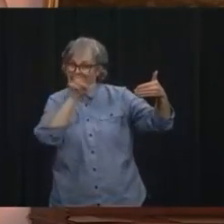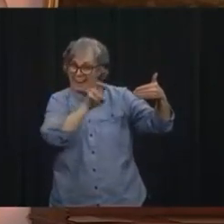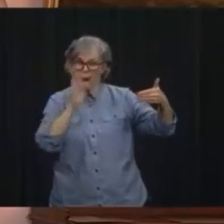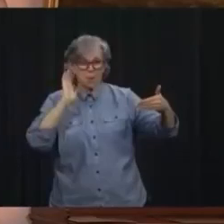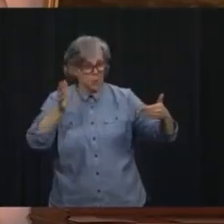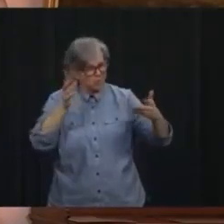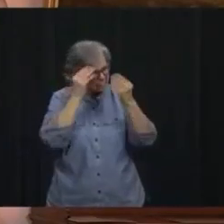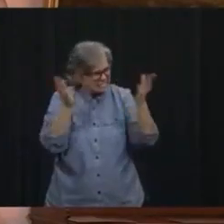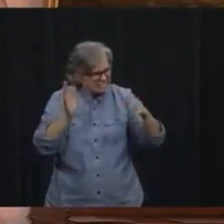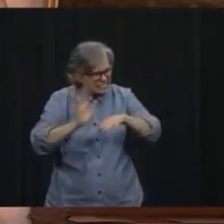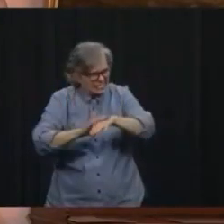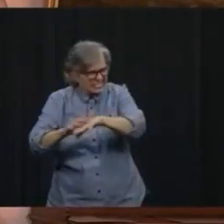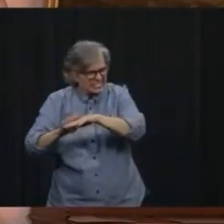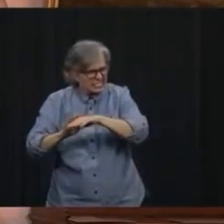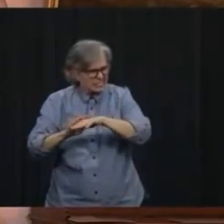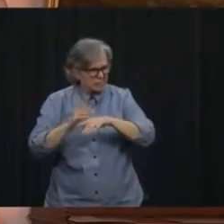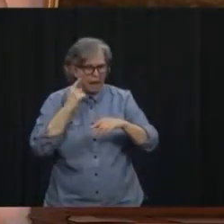to stay connected.